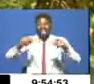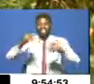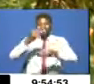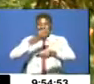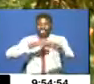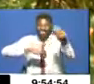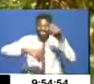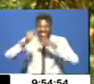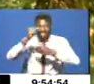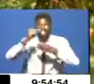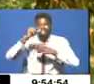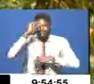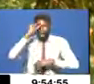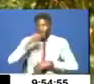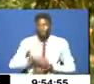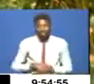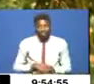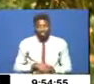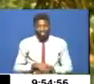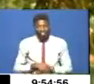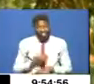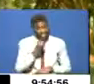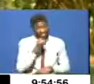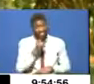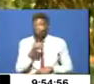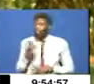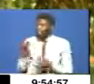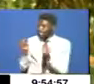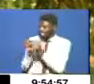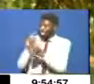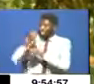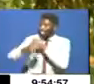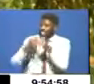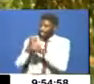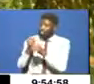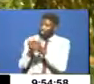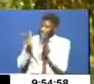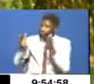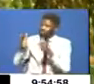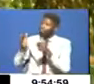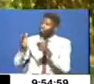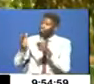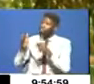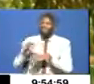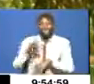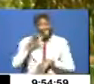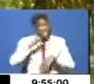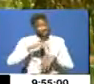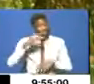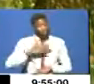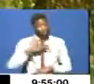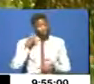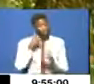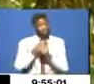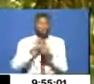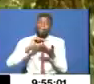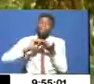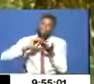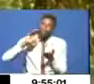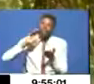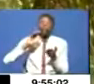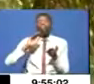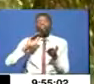my practice. That ultimatum. Yes. You have 10 years to sell your farm. It affected my practice. So a lot of young farmers